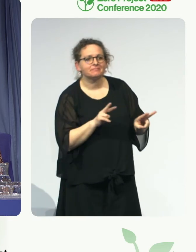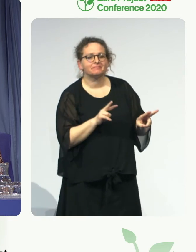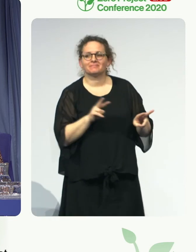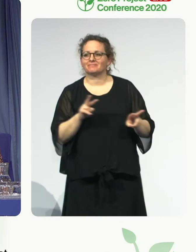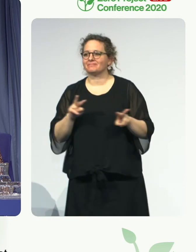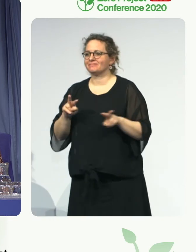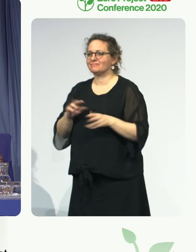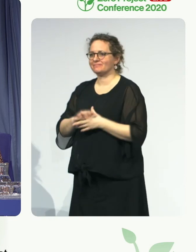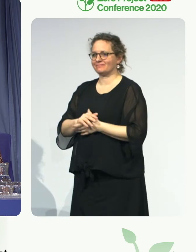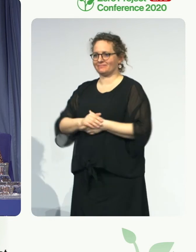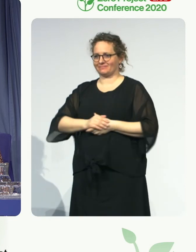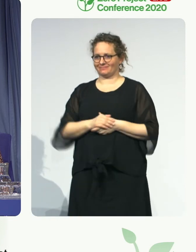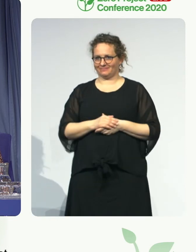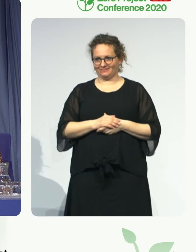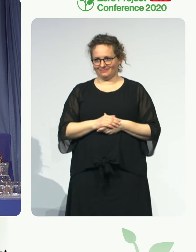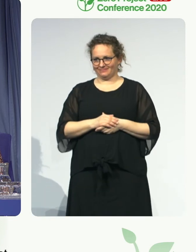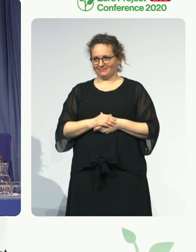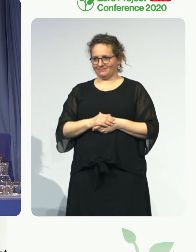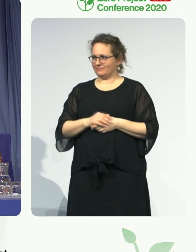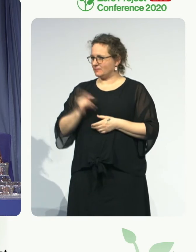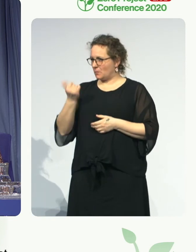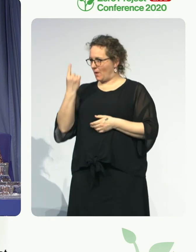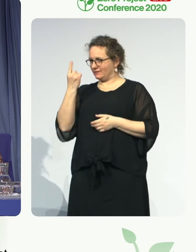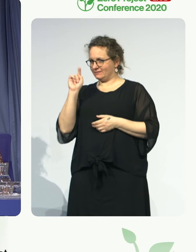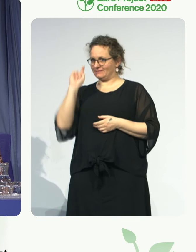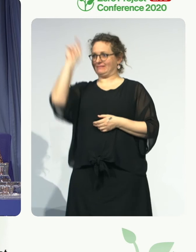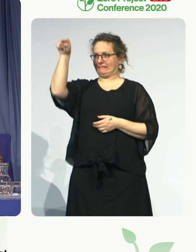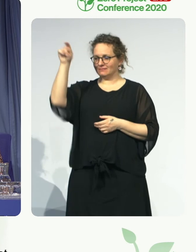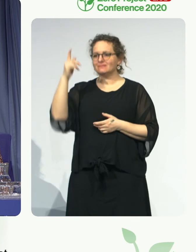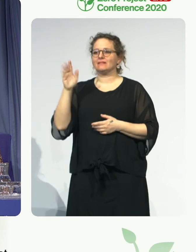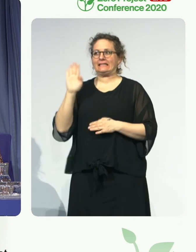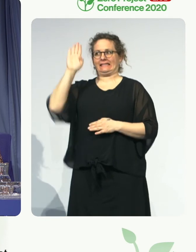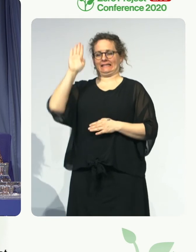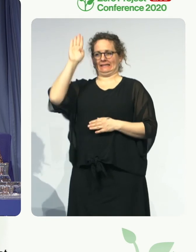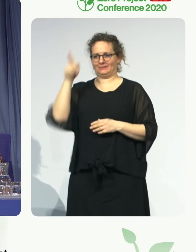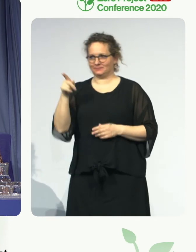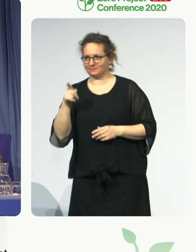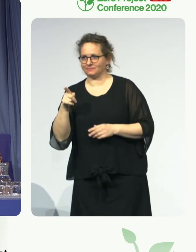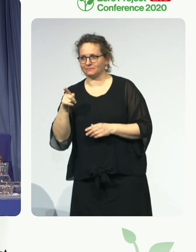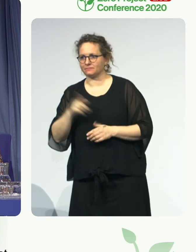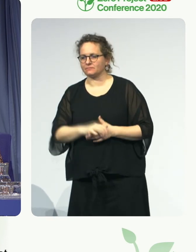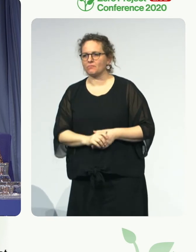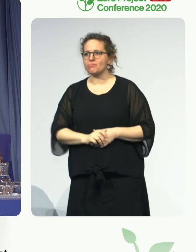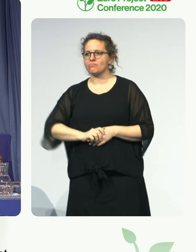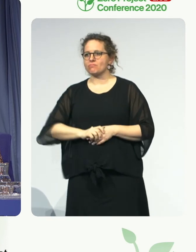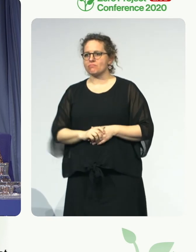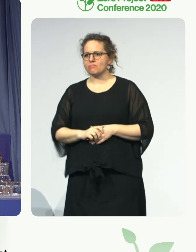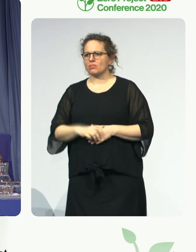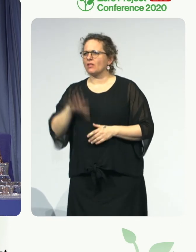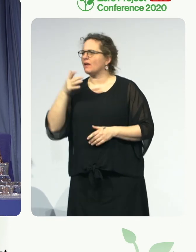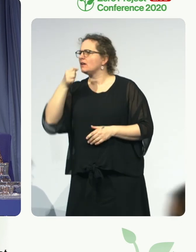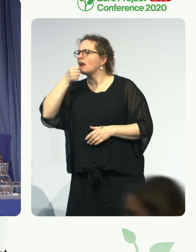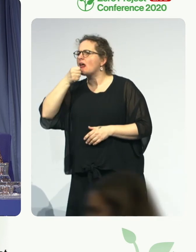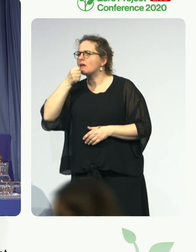Any questions from the audience at all? Yes, I see one way in the back. Do we have a microphone to give to that person, or is